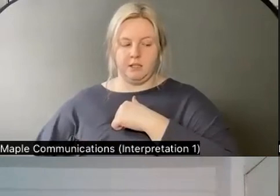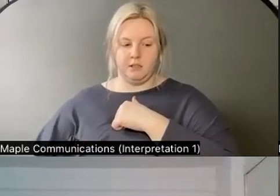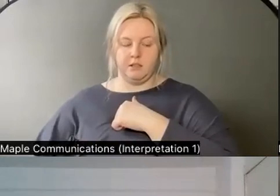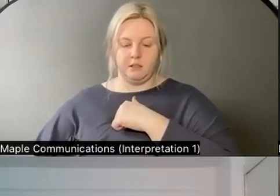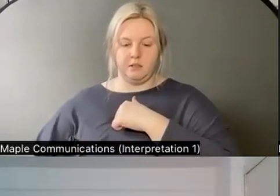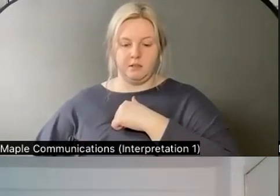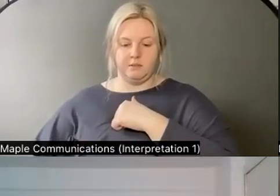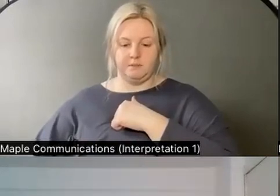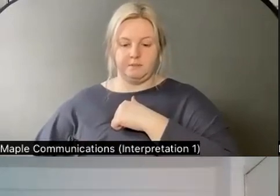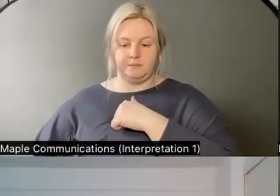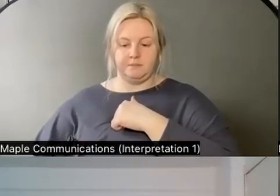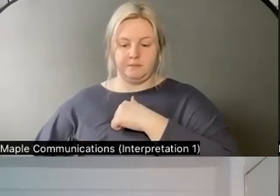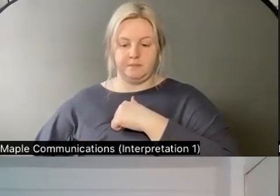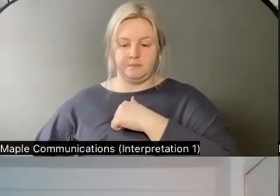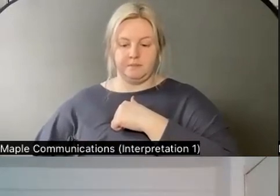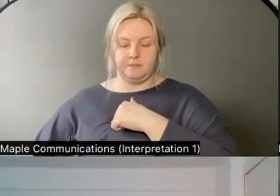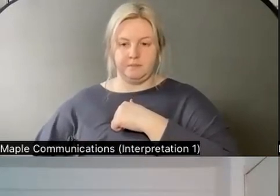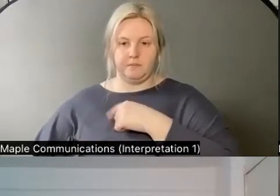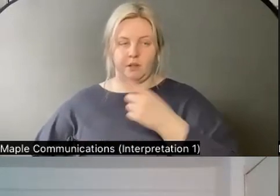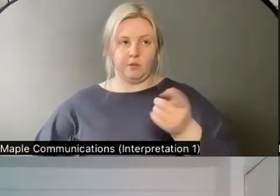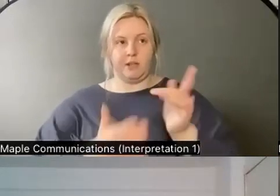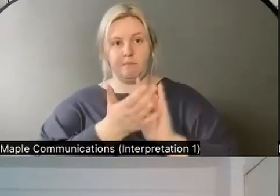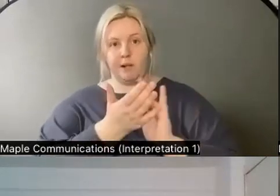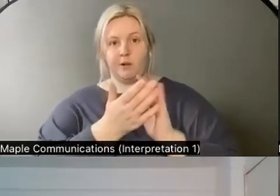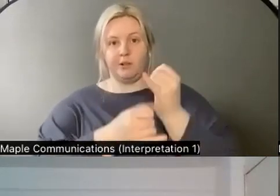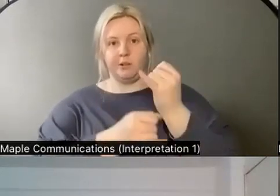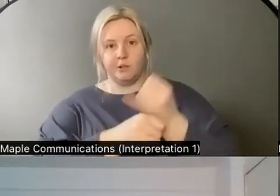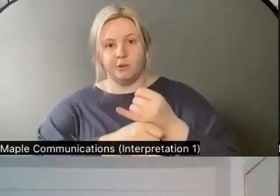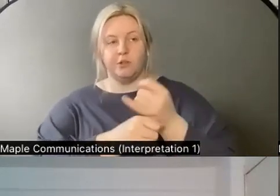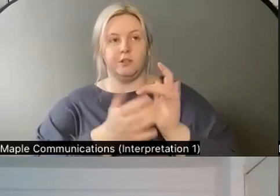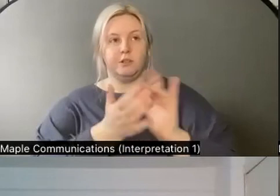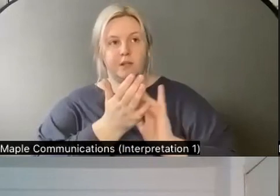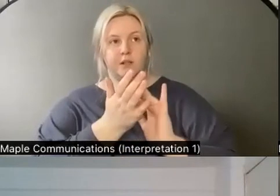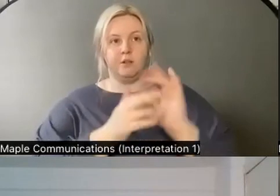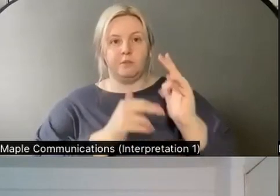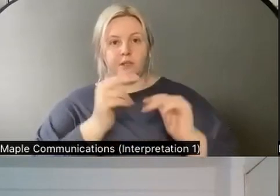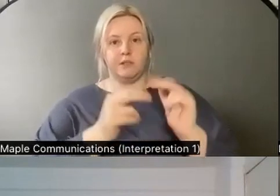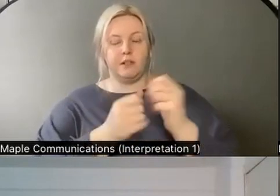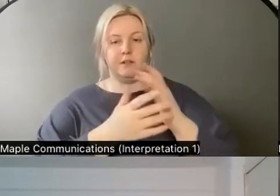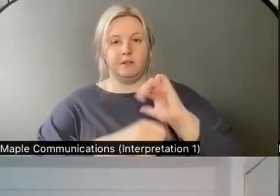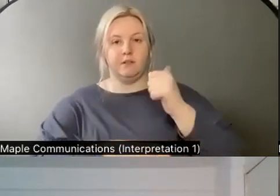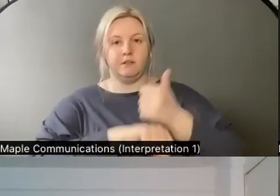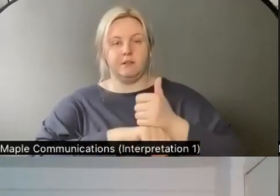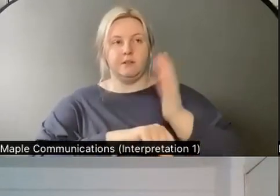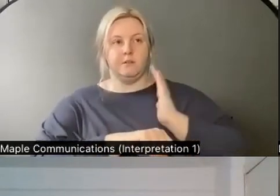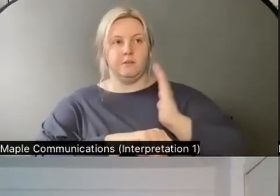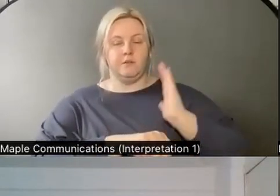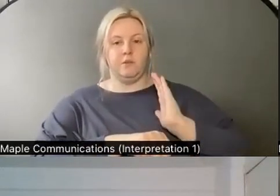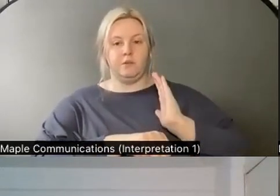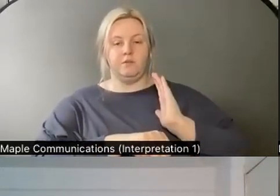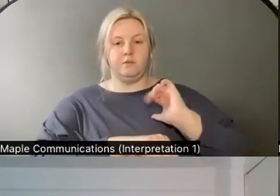purpose of like these institutions, like medical institutions, you know, like removing disabled folks